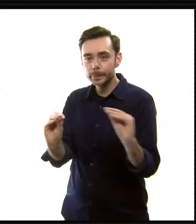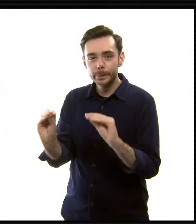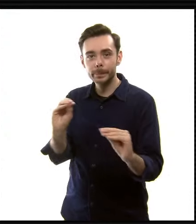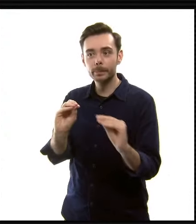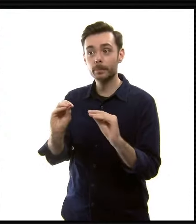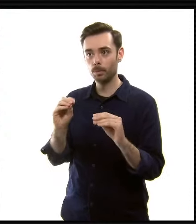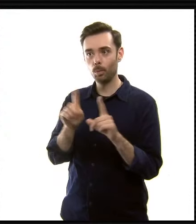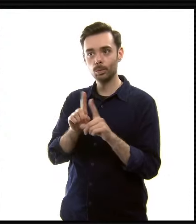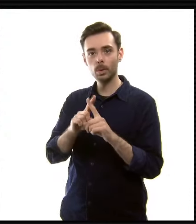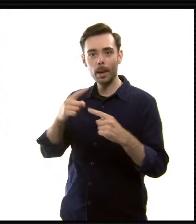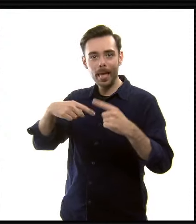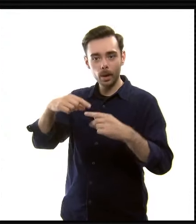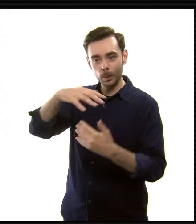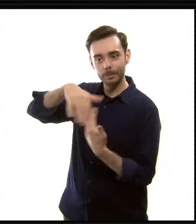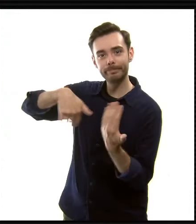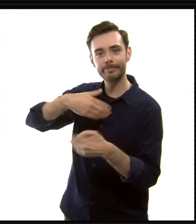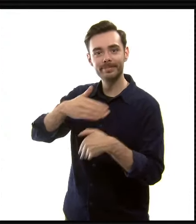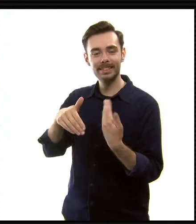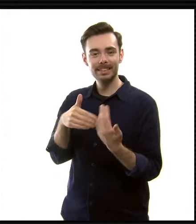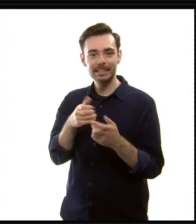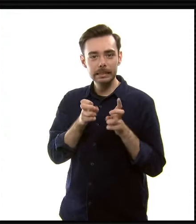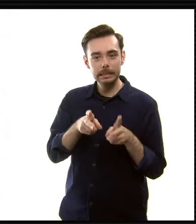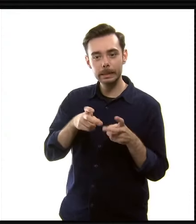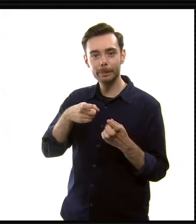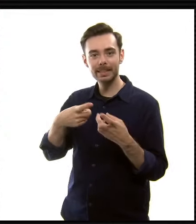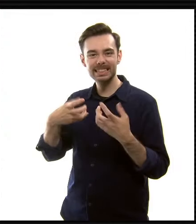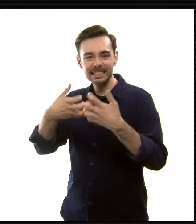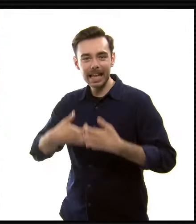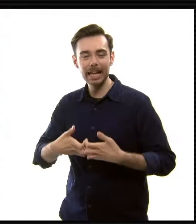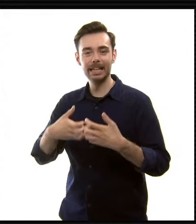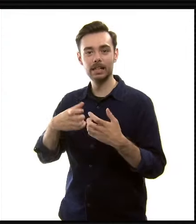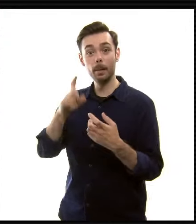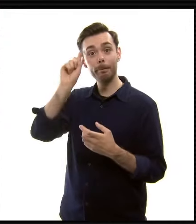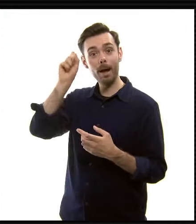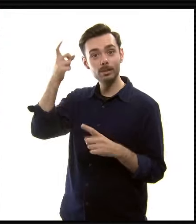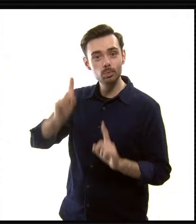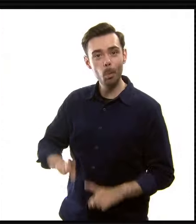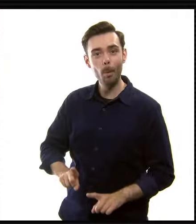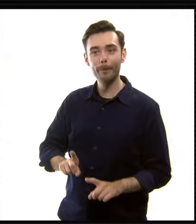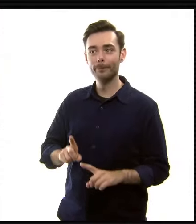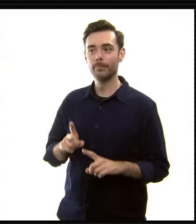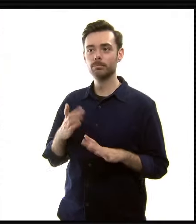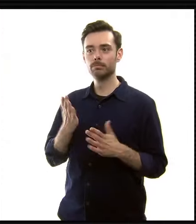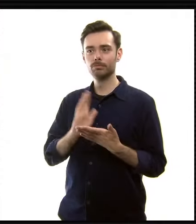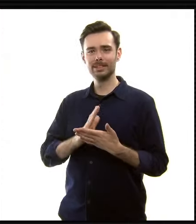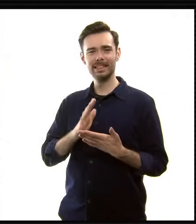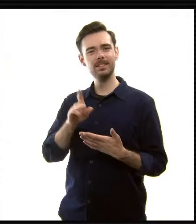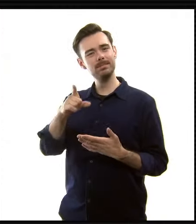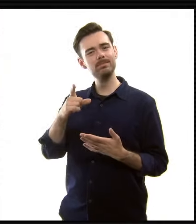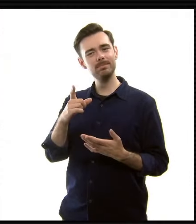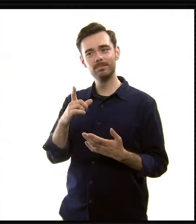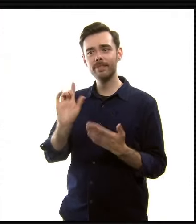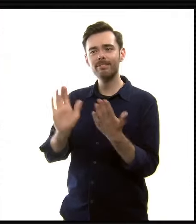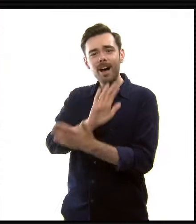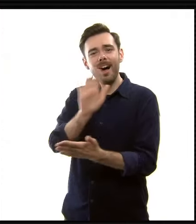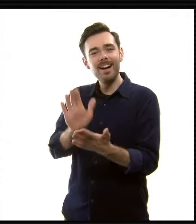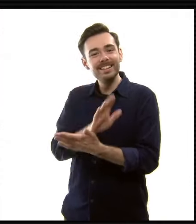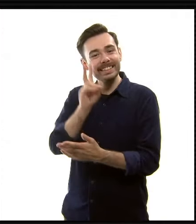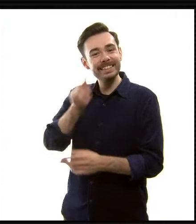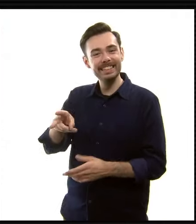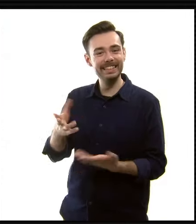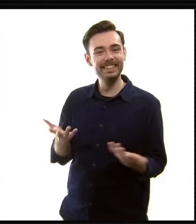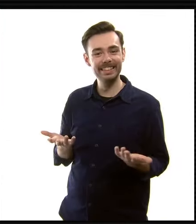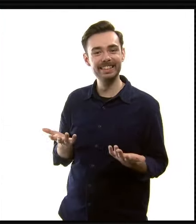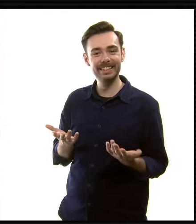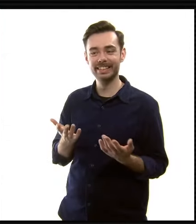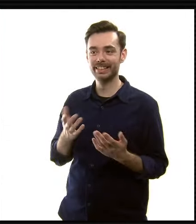Technic, and I've even seen Mindstorms bricks in here. You guys are really embracing the fun of the system and just really celebrating all the things you can do with the Lego bricks